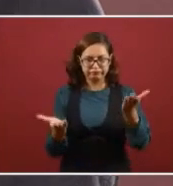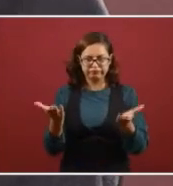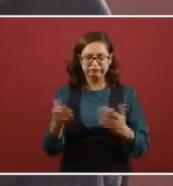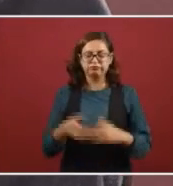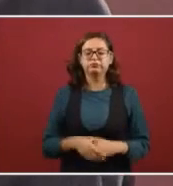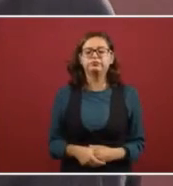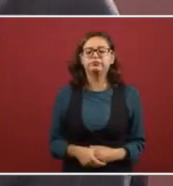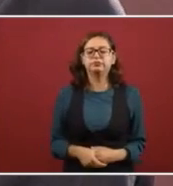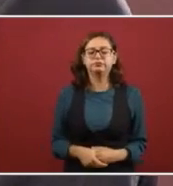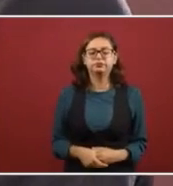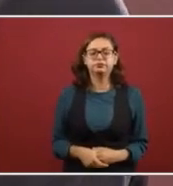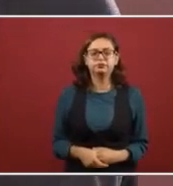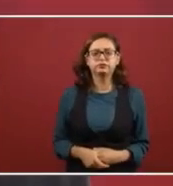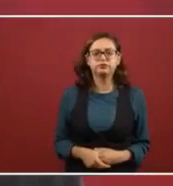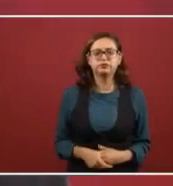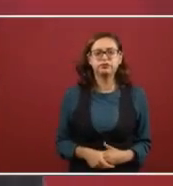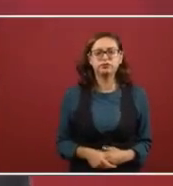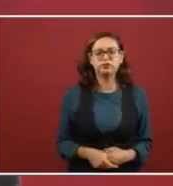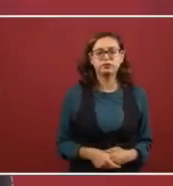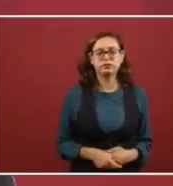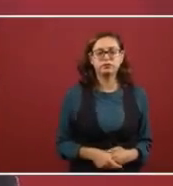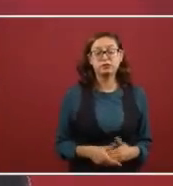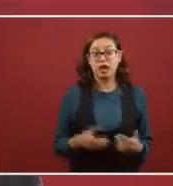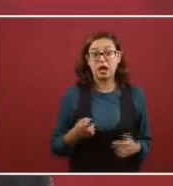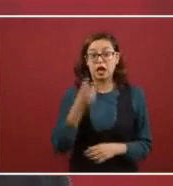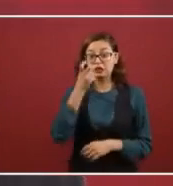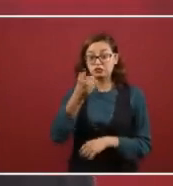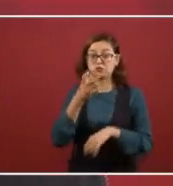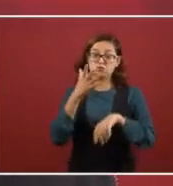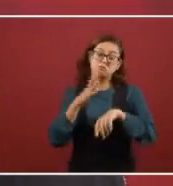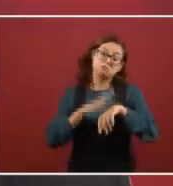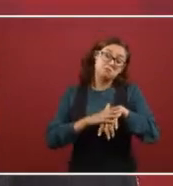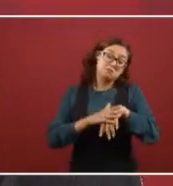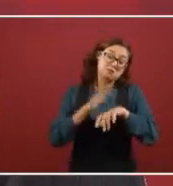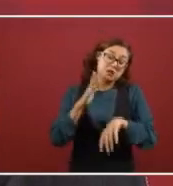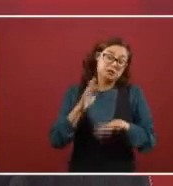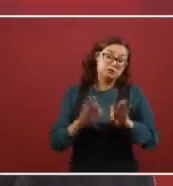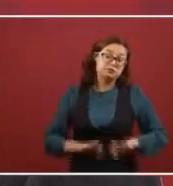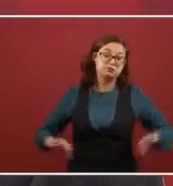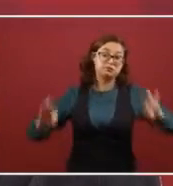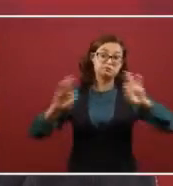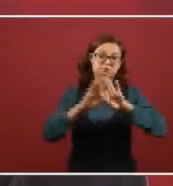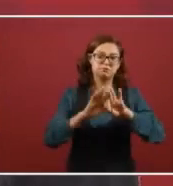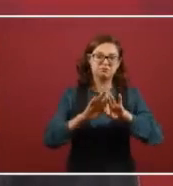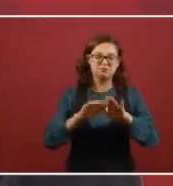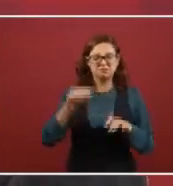This we consider is better than confrontation.